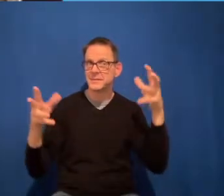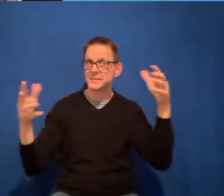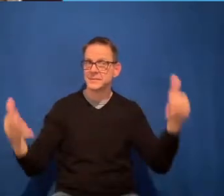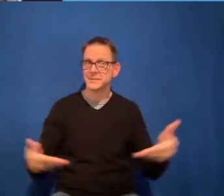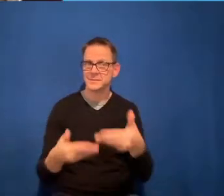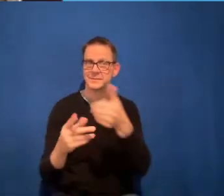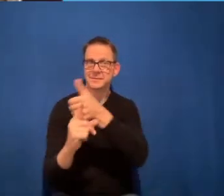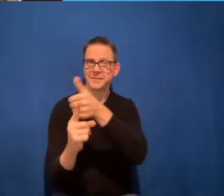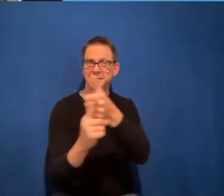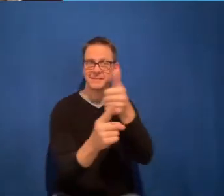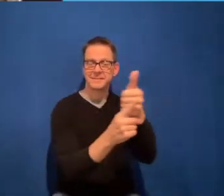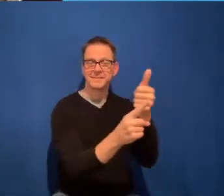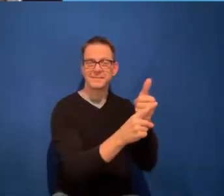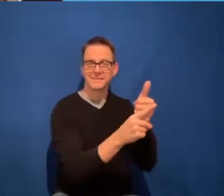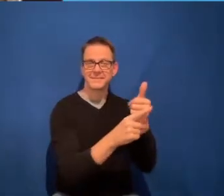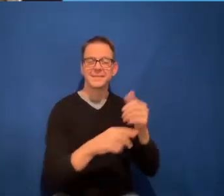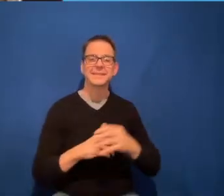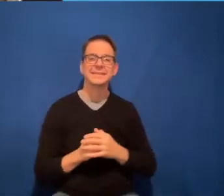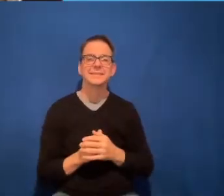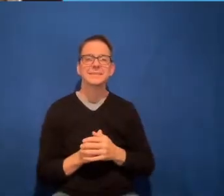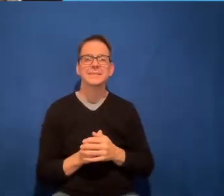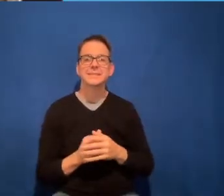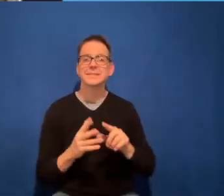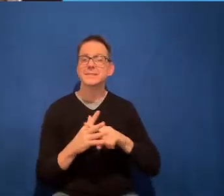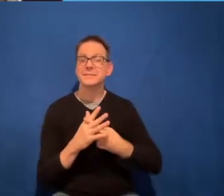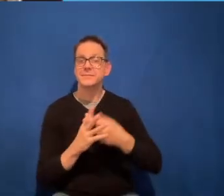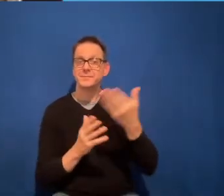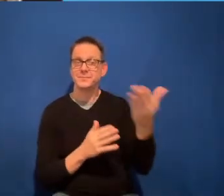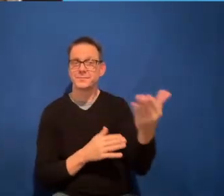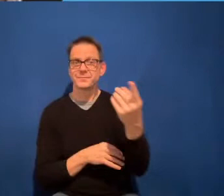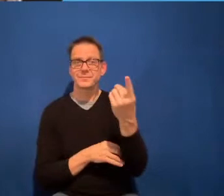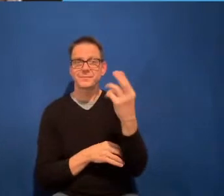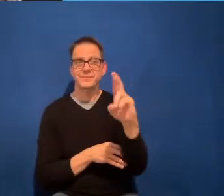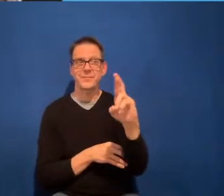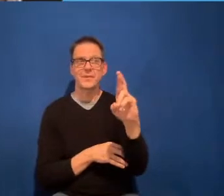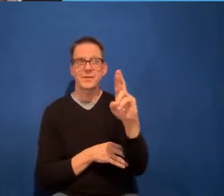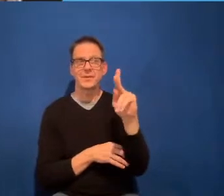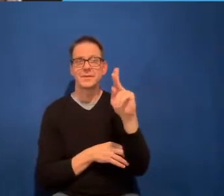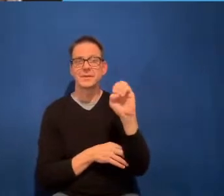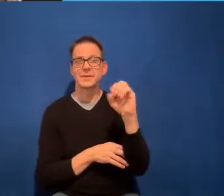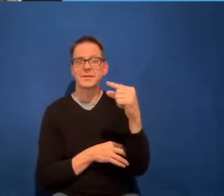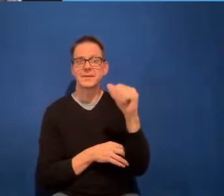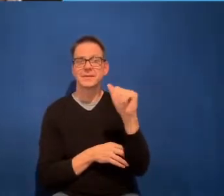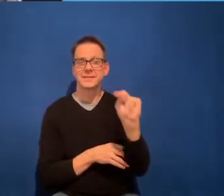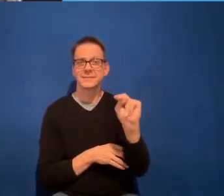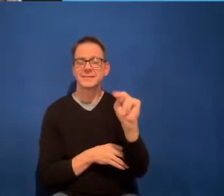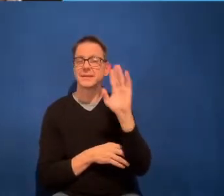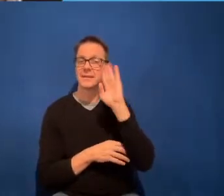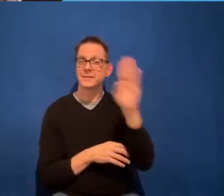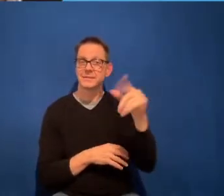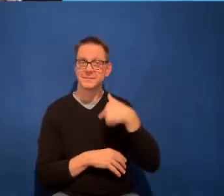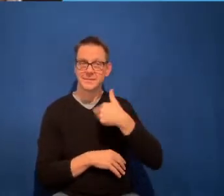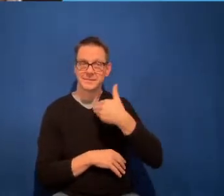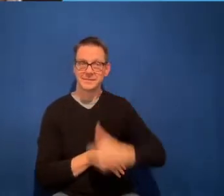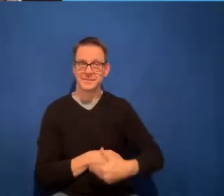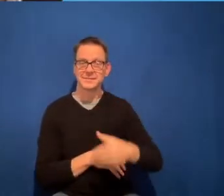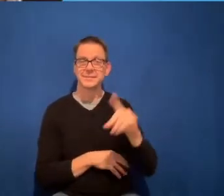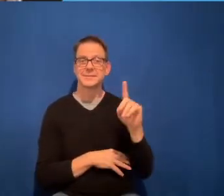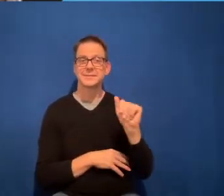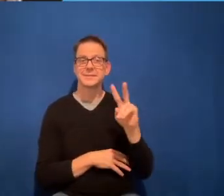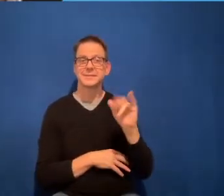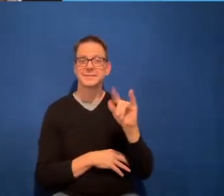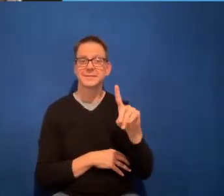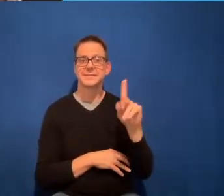you know what perspective they are speaking from. Starting with you, Dr. Keegan. Hi, my name is David Keegan. I'm an academic